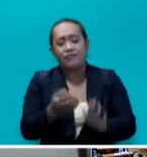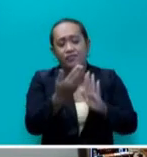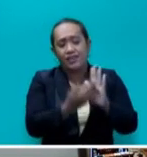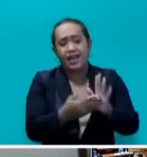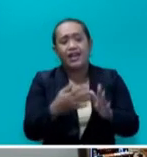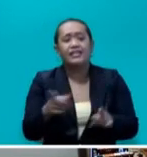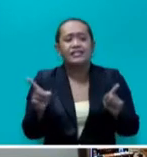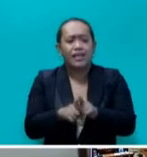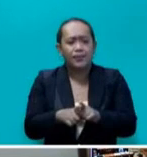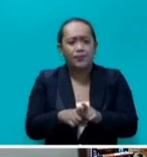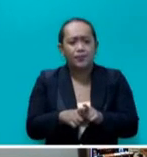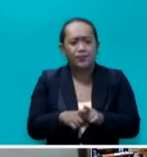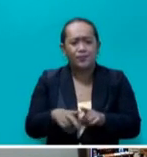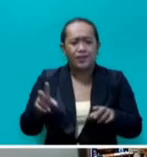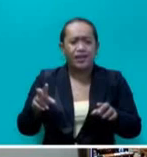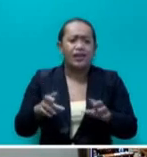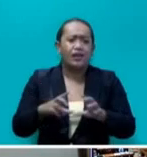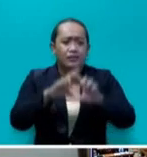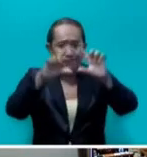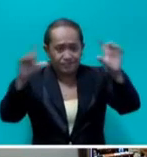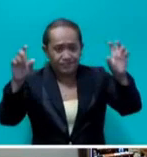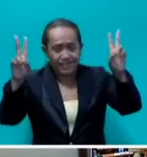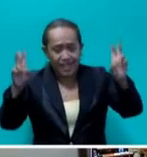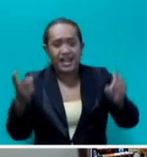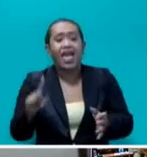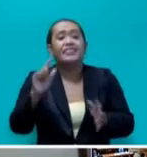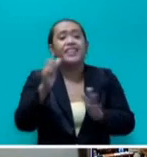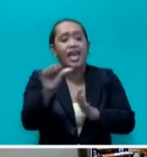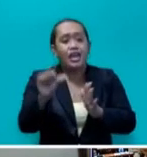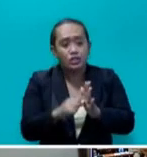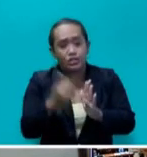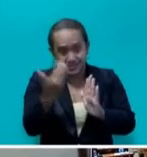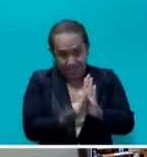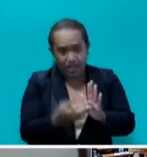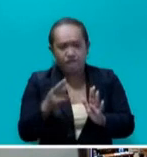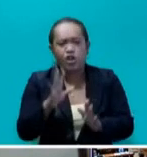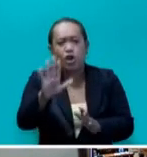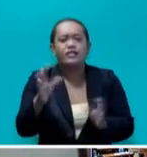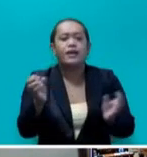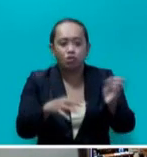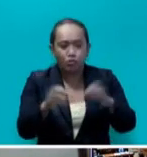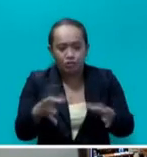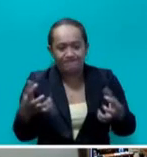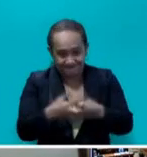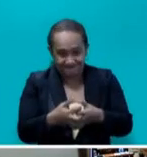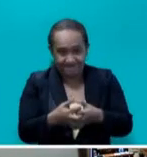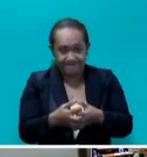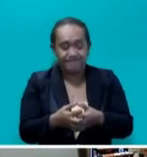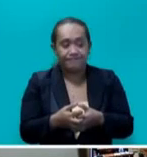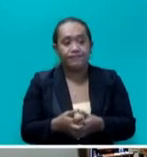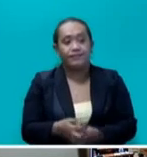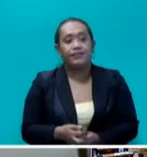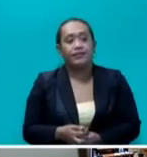age that is below the prescribed age subject to prescribed conditions. Mr. Speaker, said the amendment would allow FNPF members between